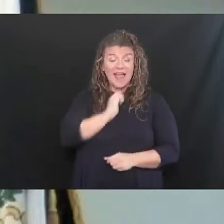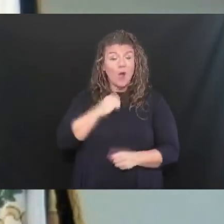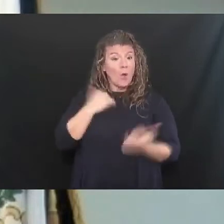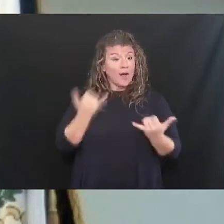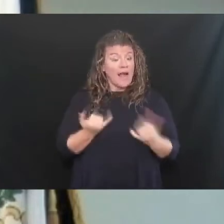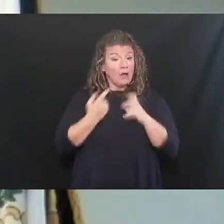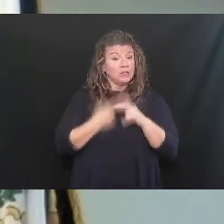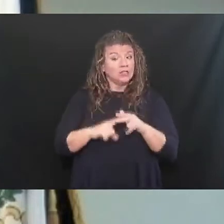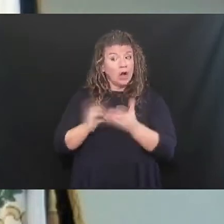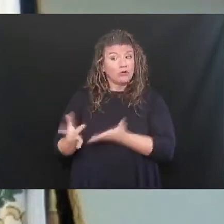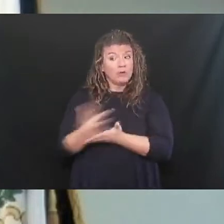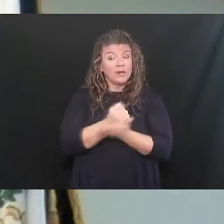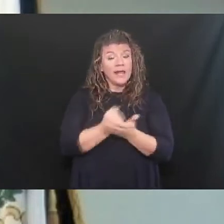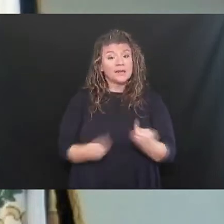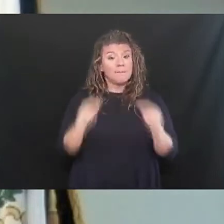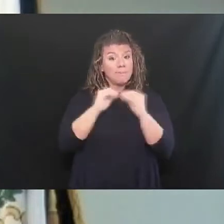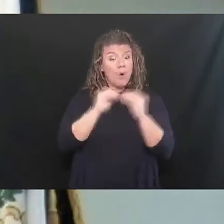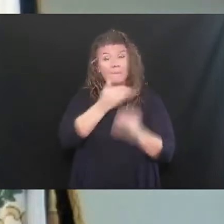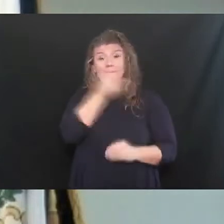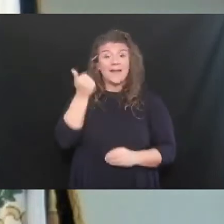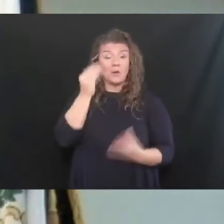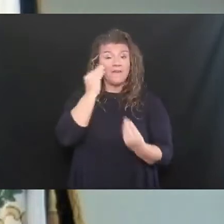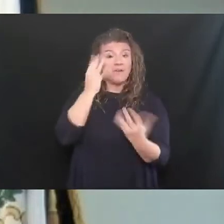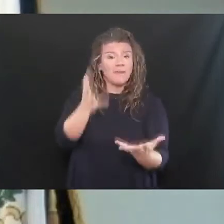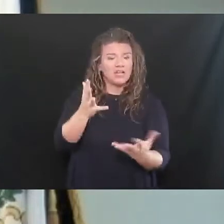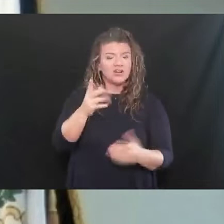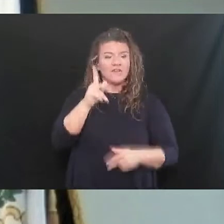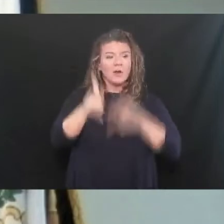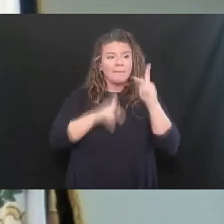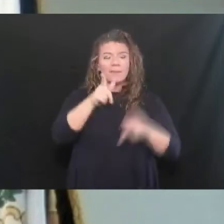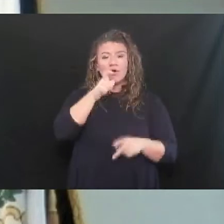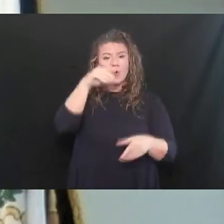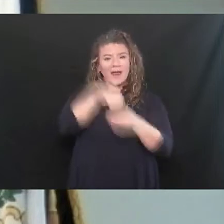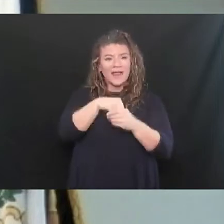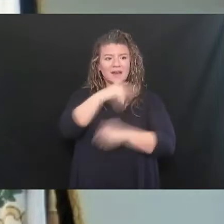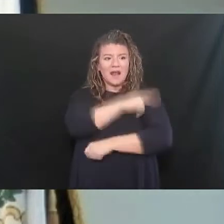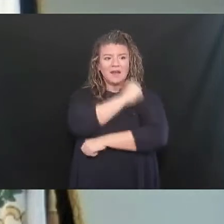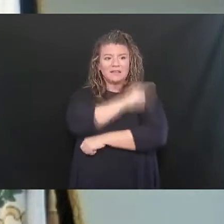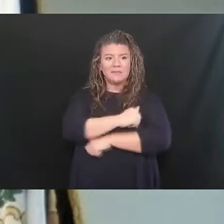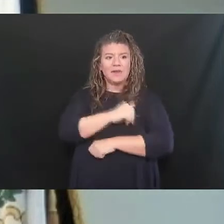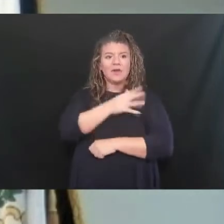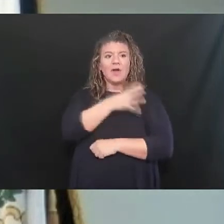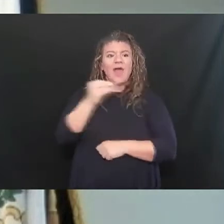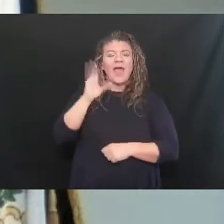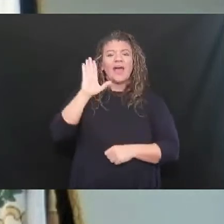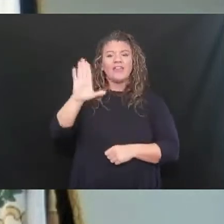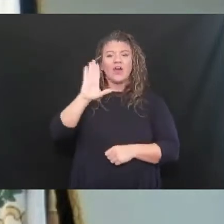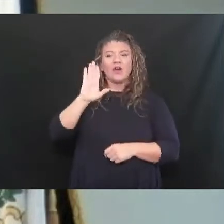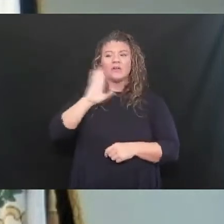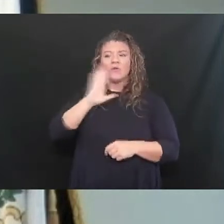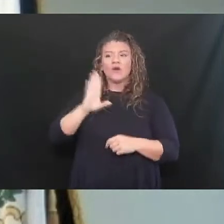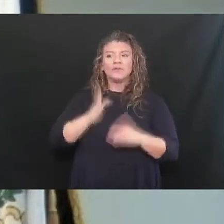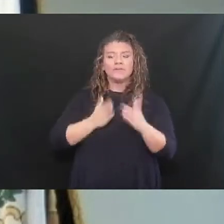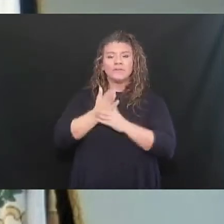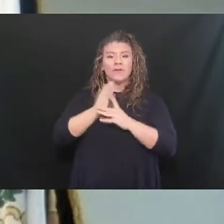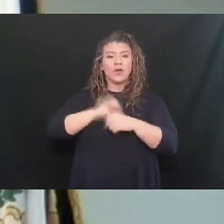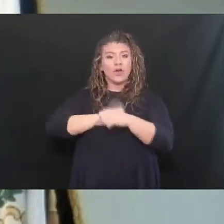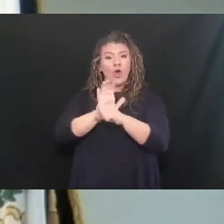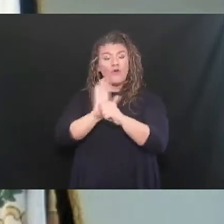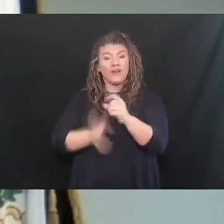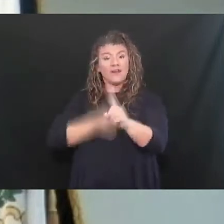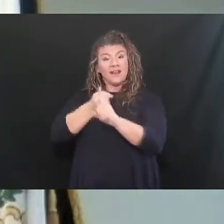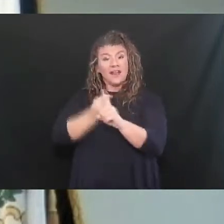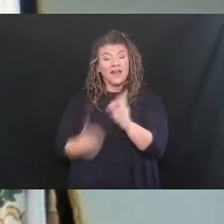terms of age breakdowns of individuals in the hospital and breakthroughs. As you know, we place the breakthrough information on the